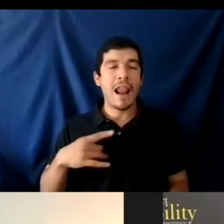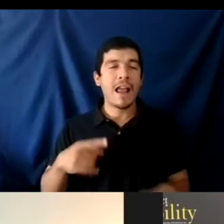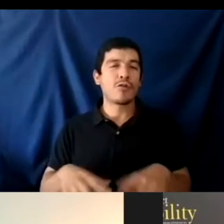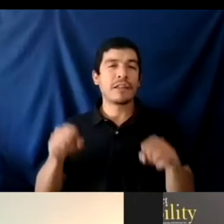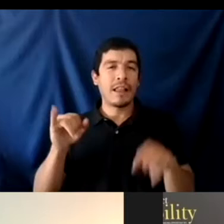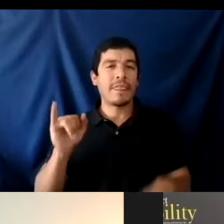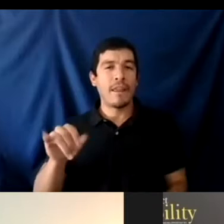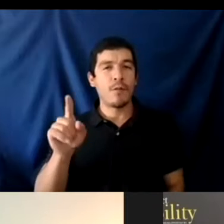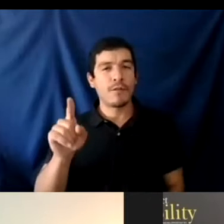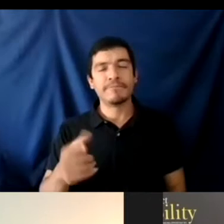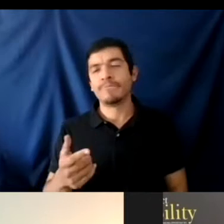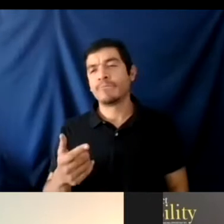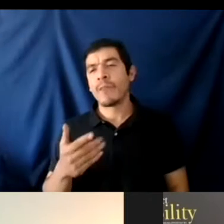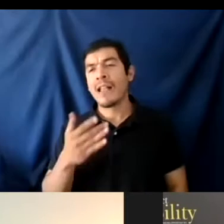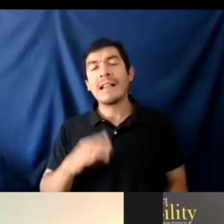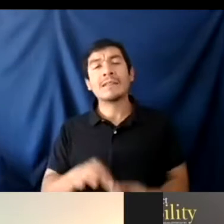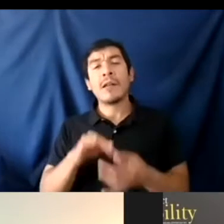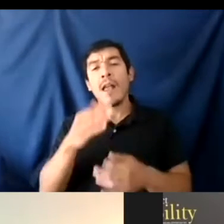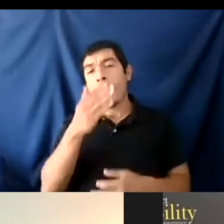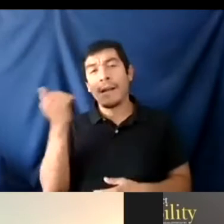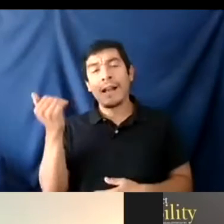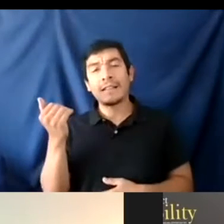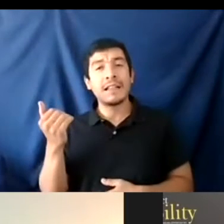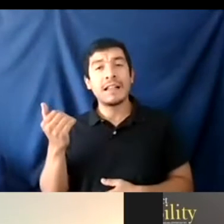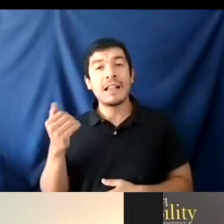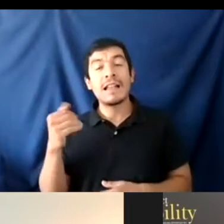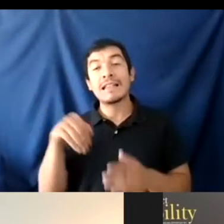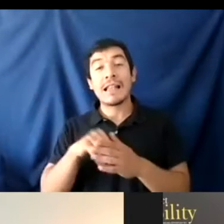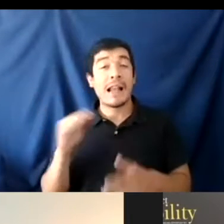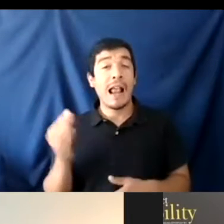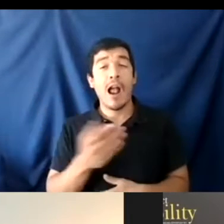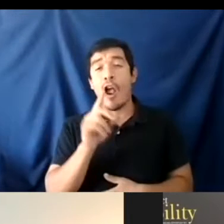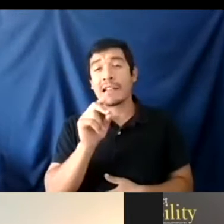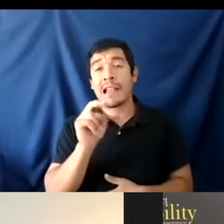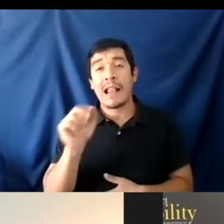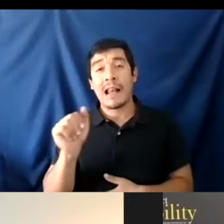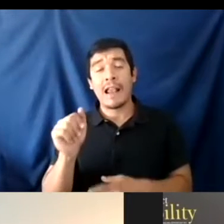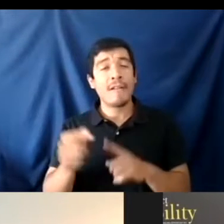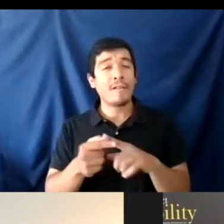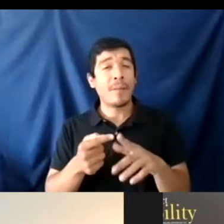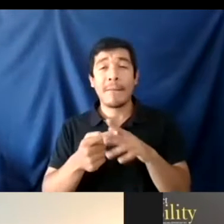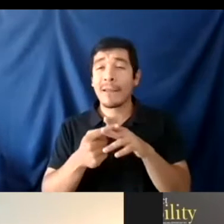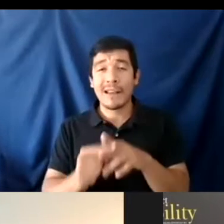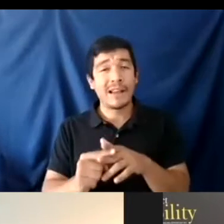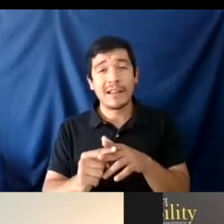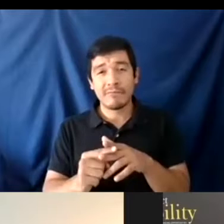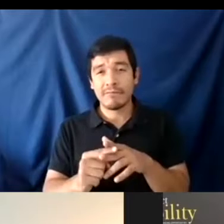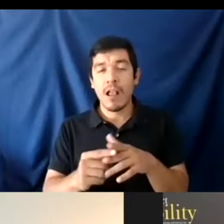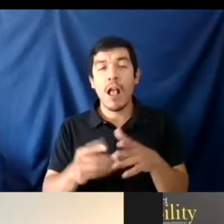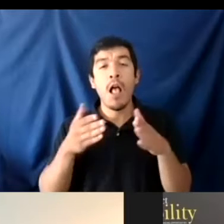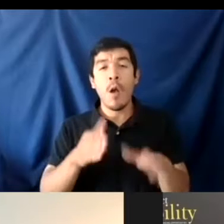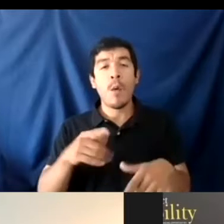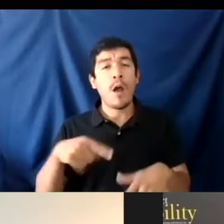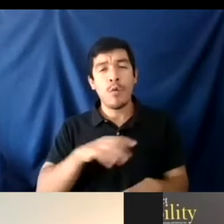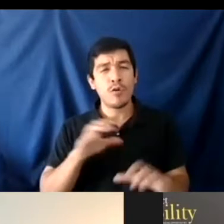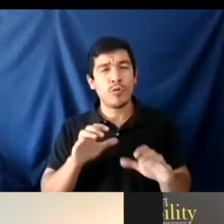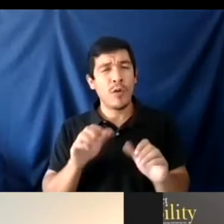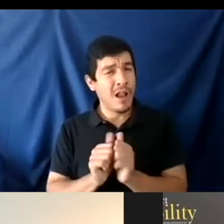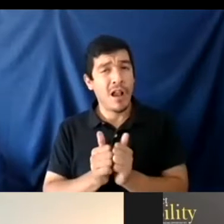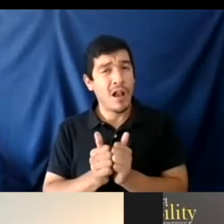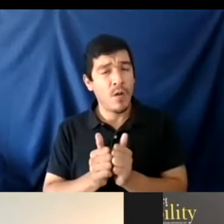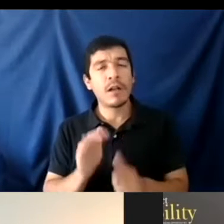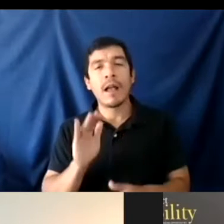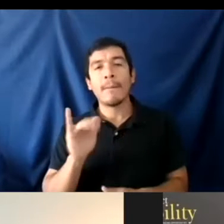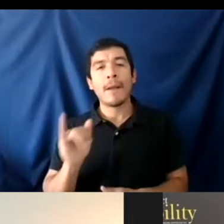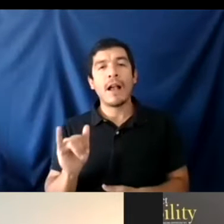this one, especially because it has been in our DNA from the beginning. The way that we do that is